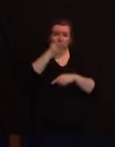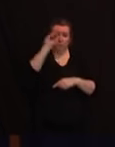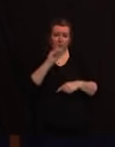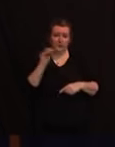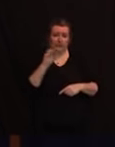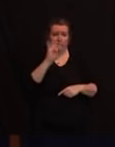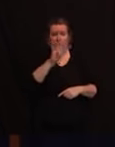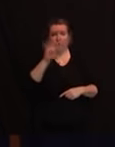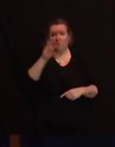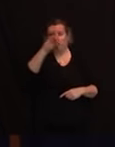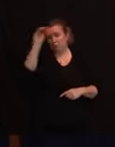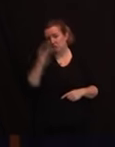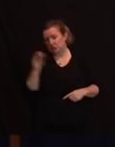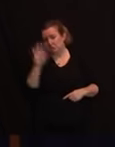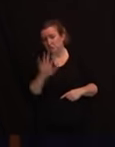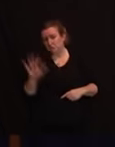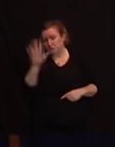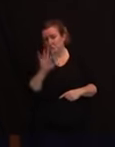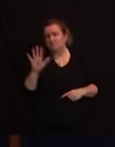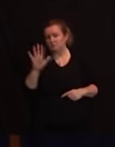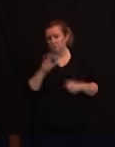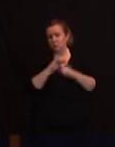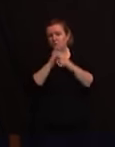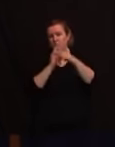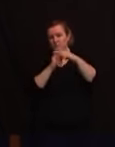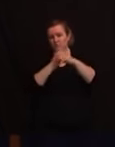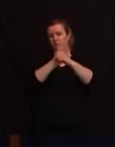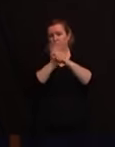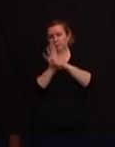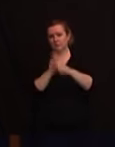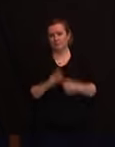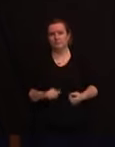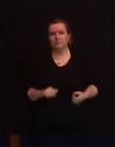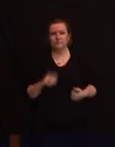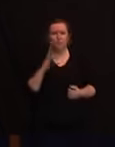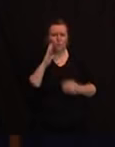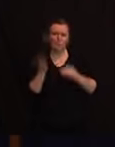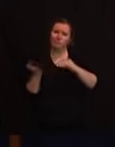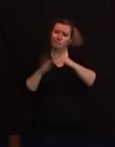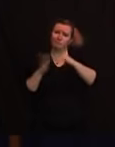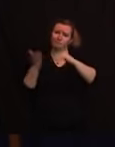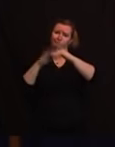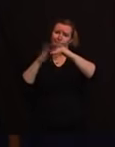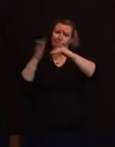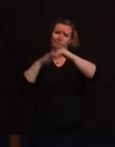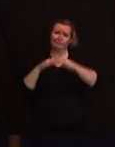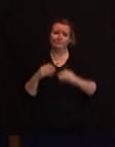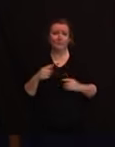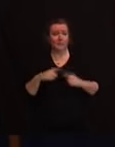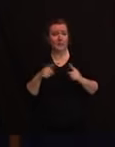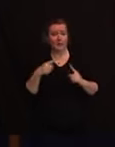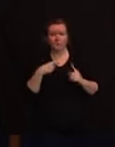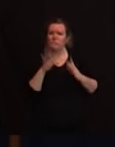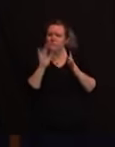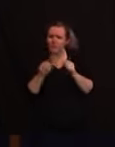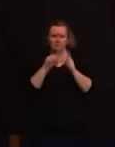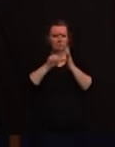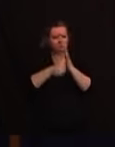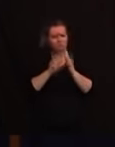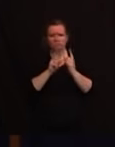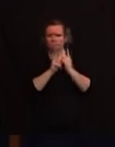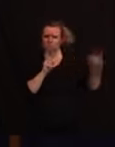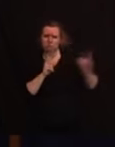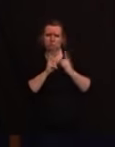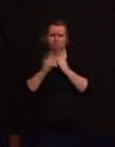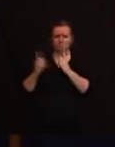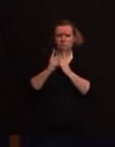44.11%. As cases rise and we put into effect more social distancing requirements, we of course know that